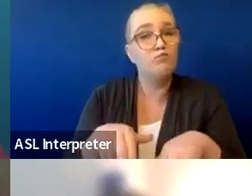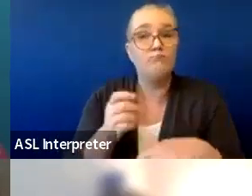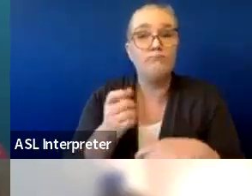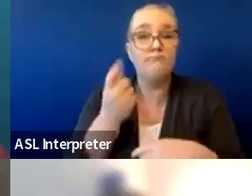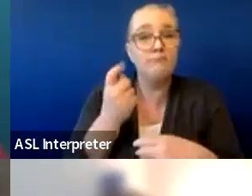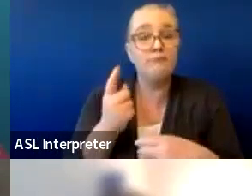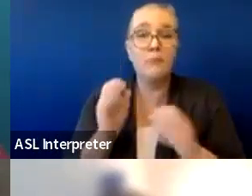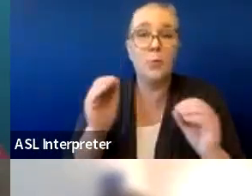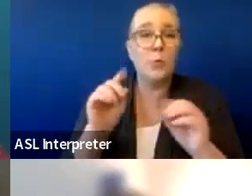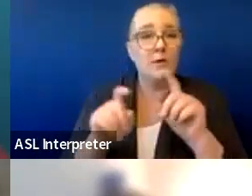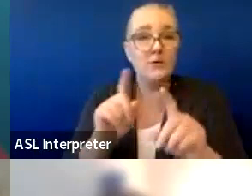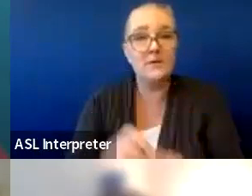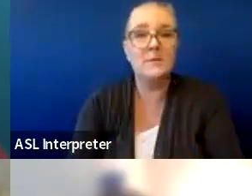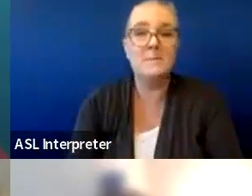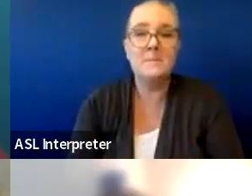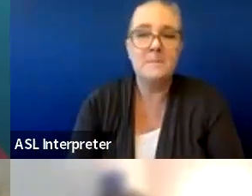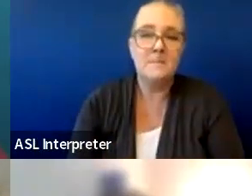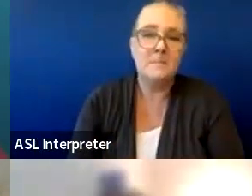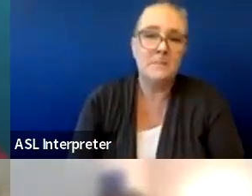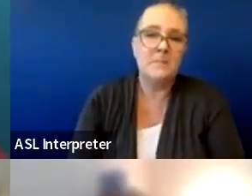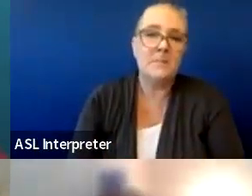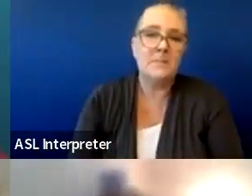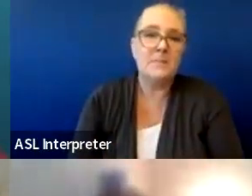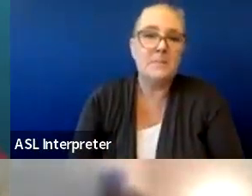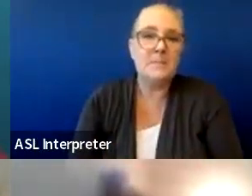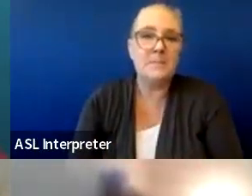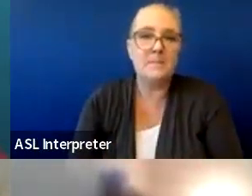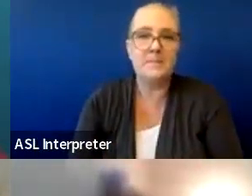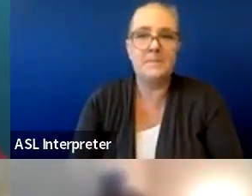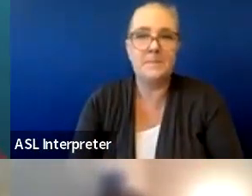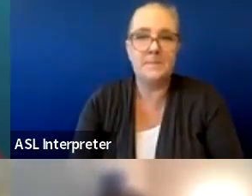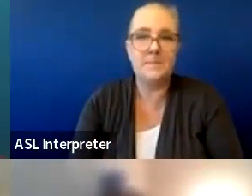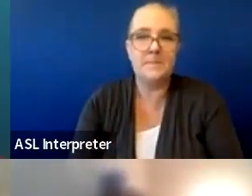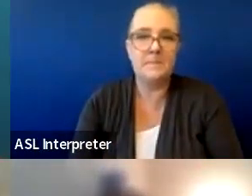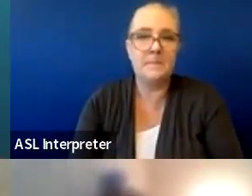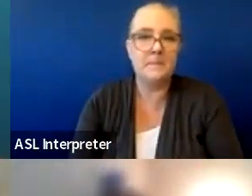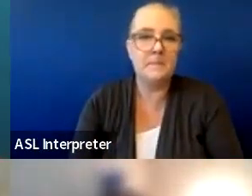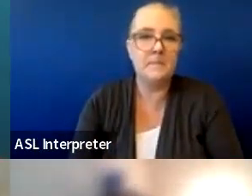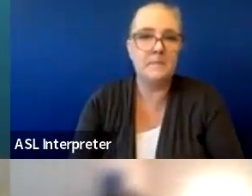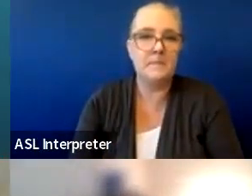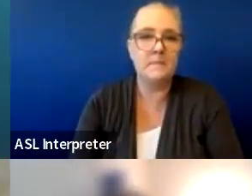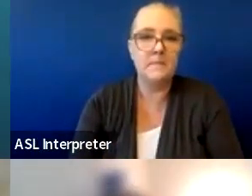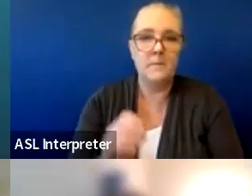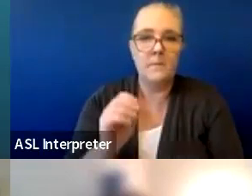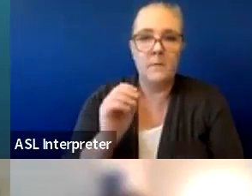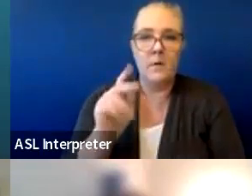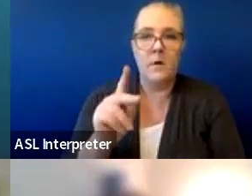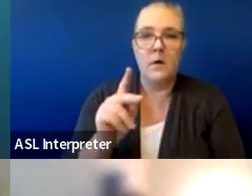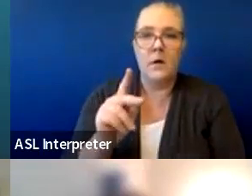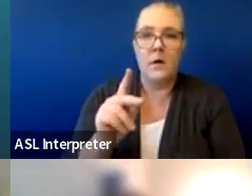All right, whoops. Let's see here. Okay, so I am going